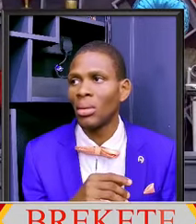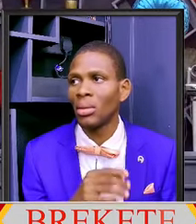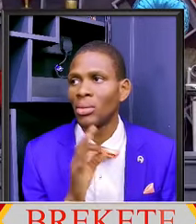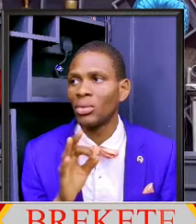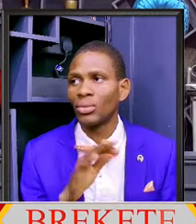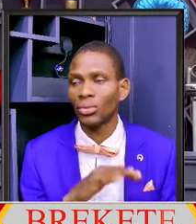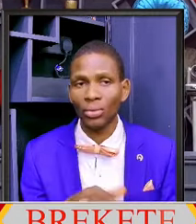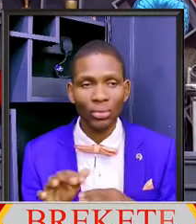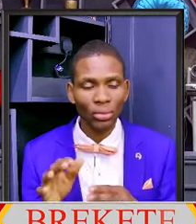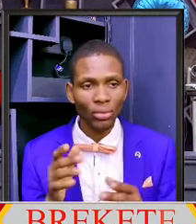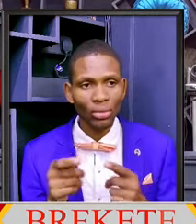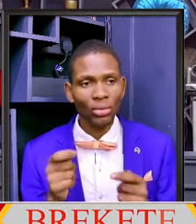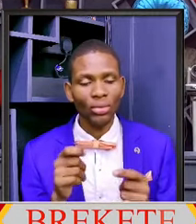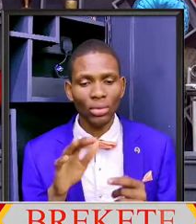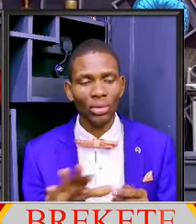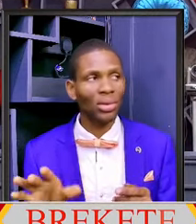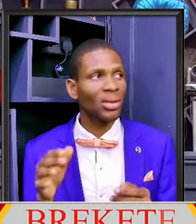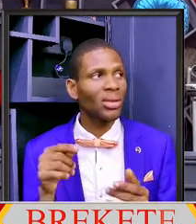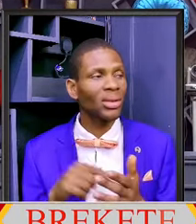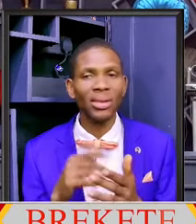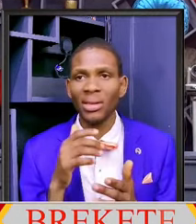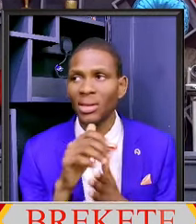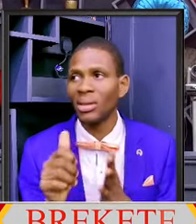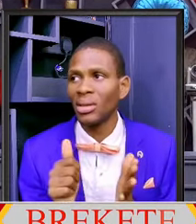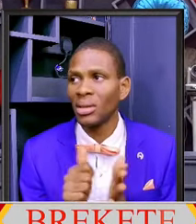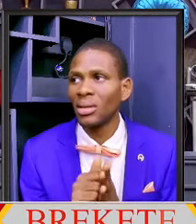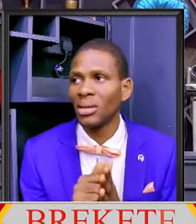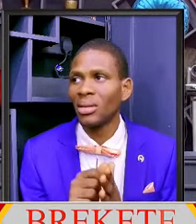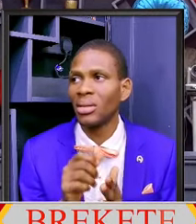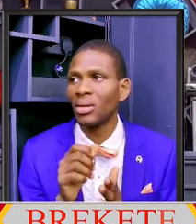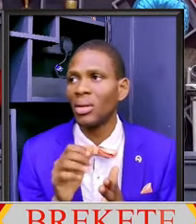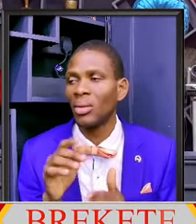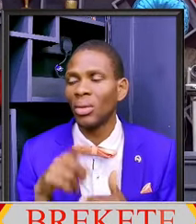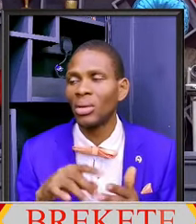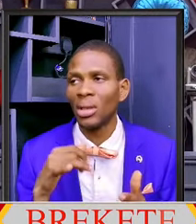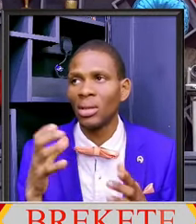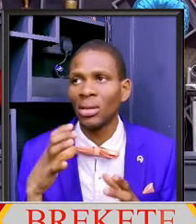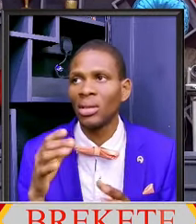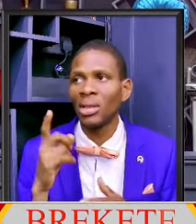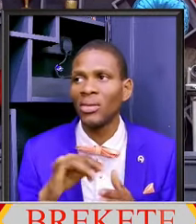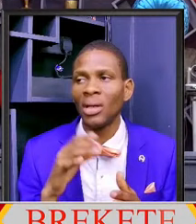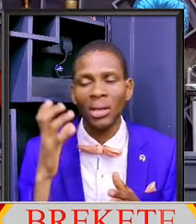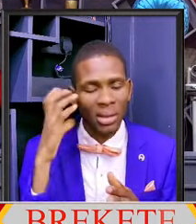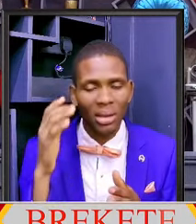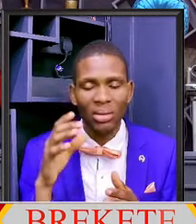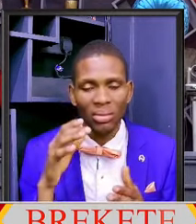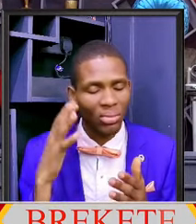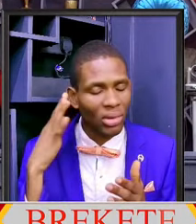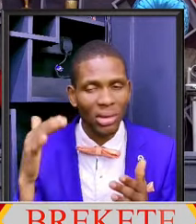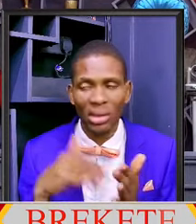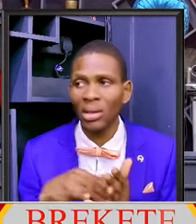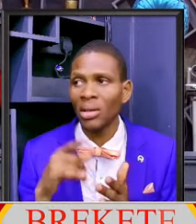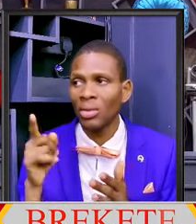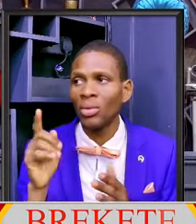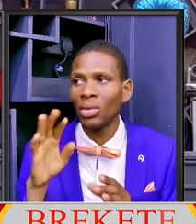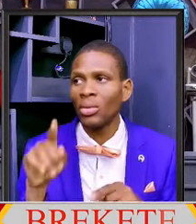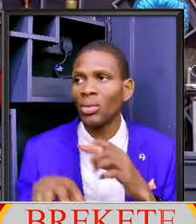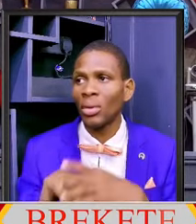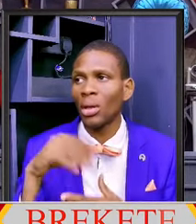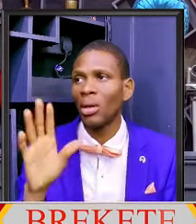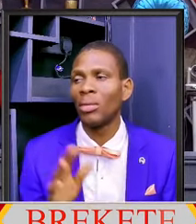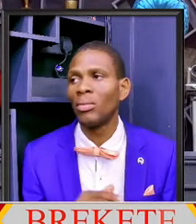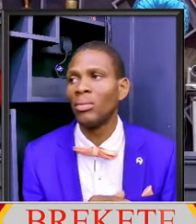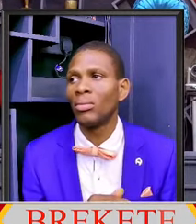You know, if you control Pekin at this age, then what are we talking about? If I hear noise again, you step out, man.